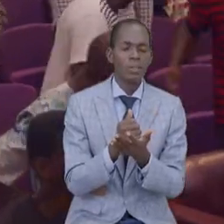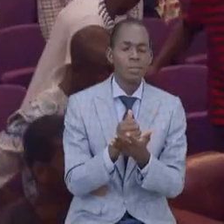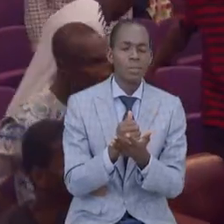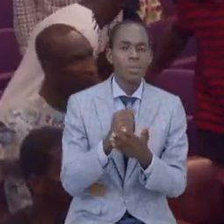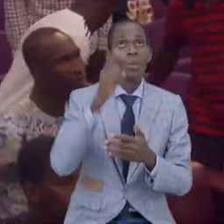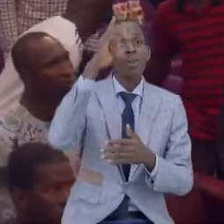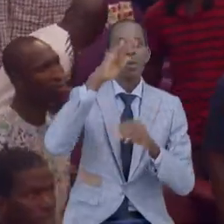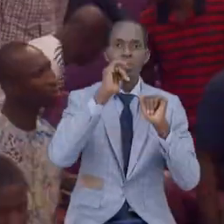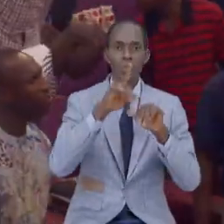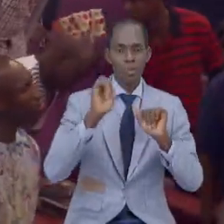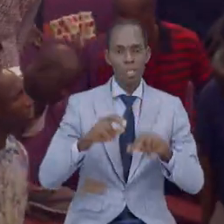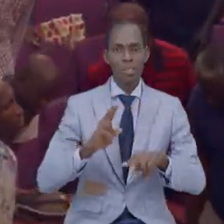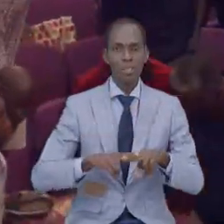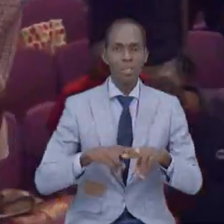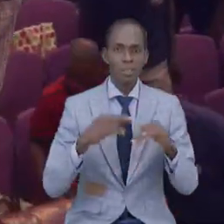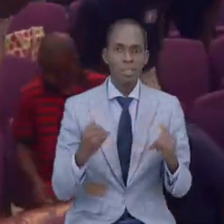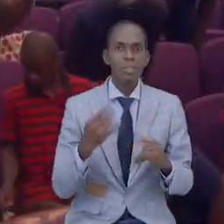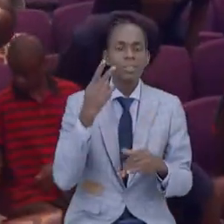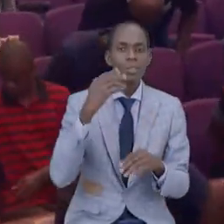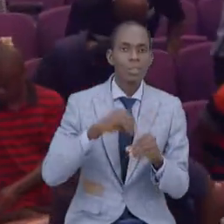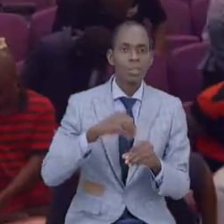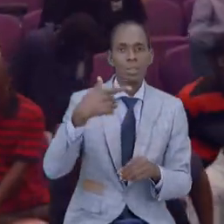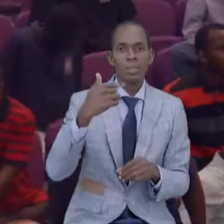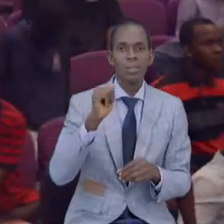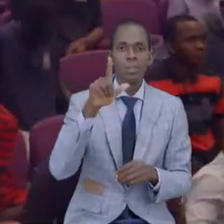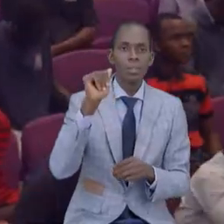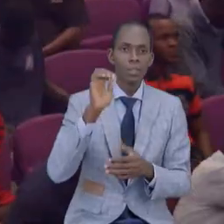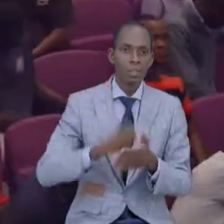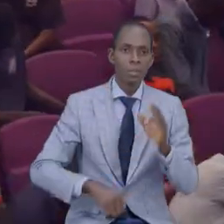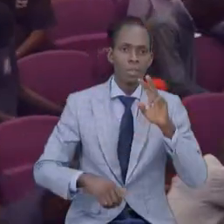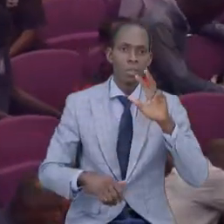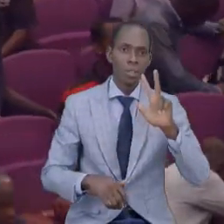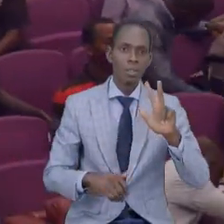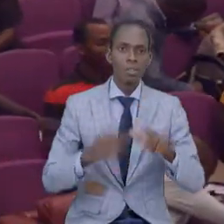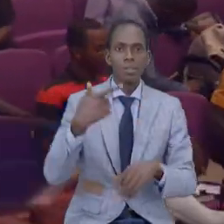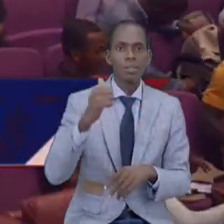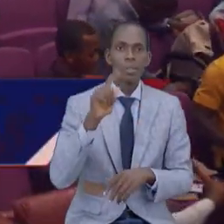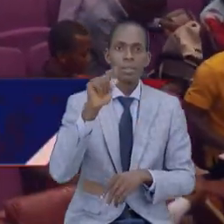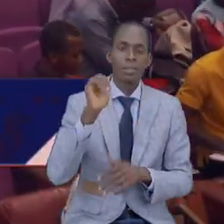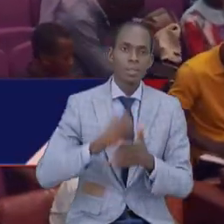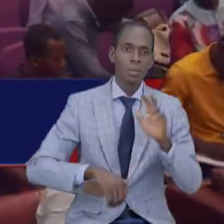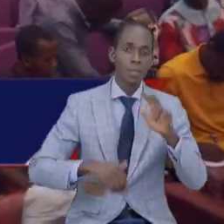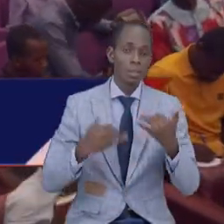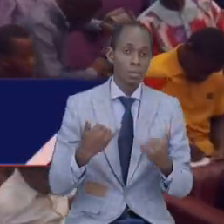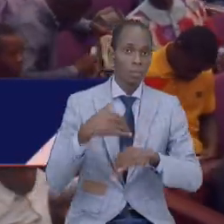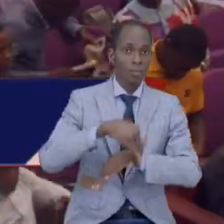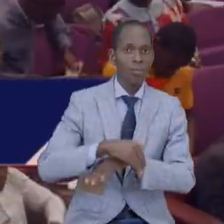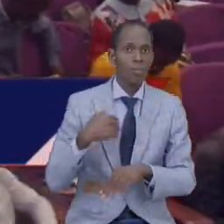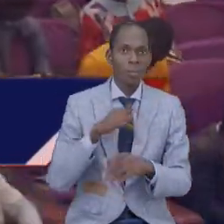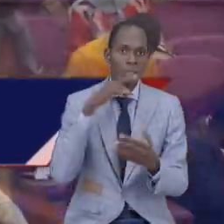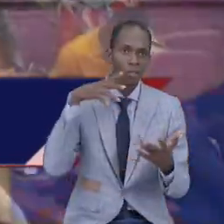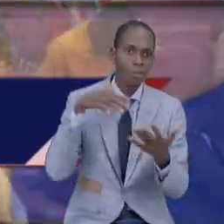God bless you. Consider, we're coming to Galatians chapter 3. And tonight we're studying from